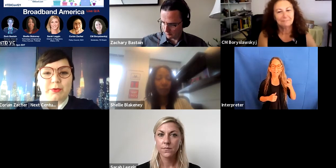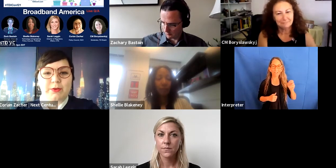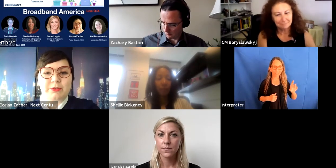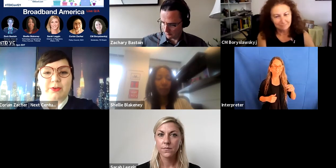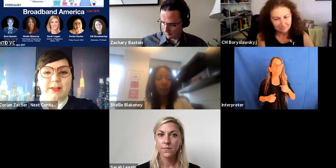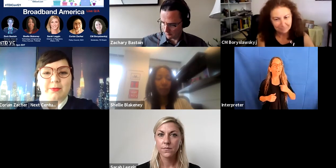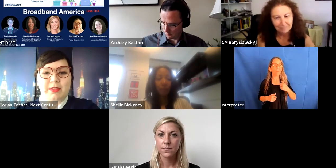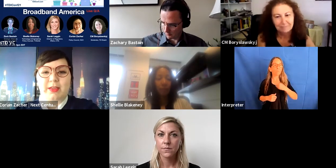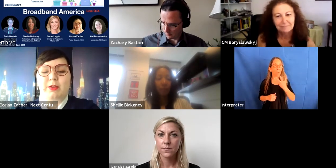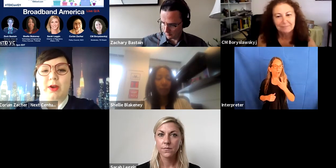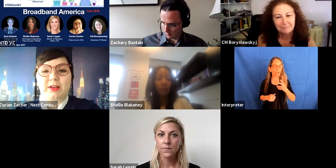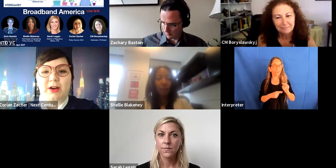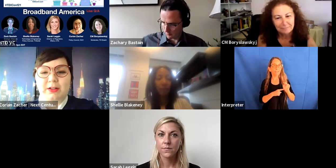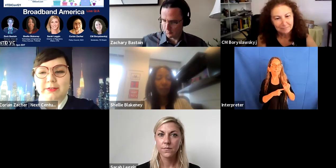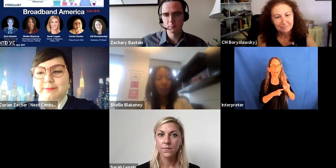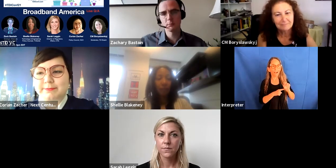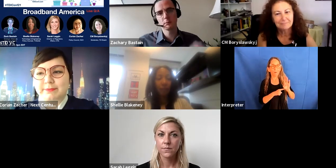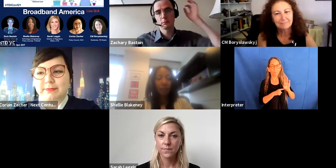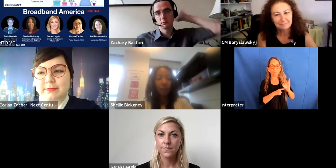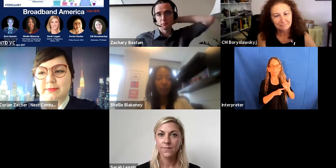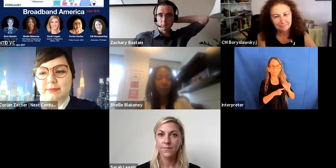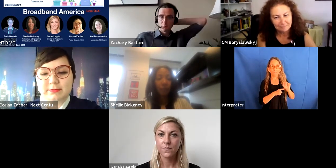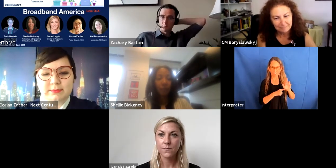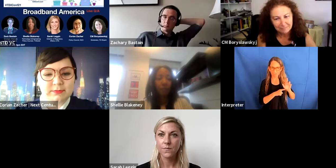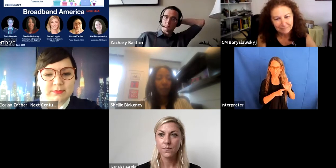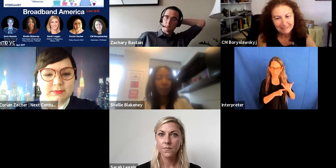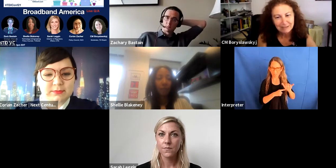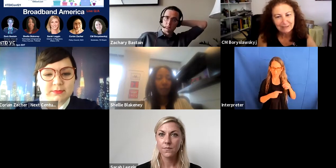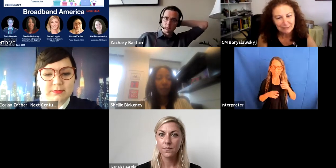a blue dress with a white collar.